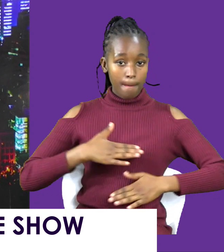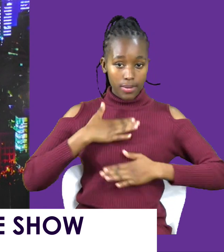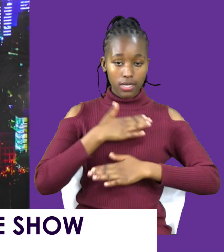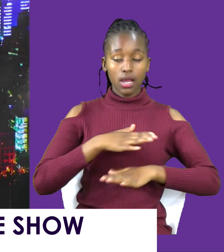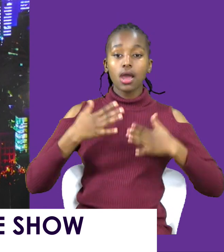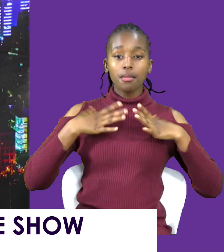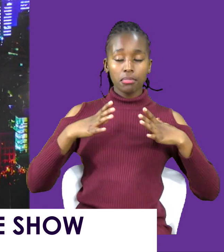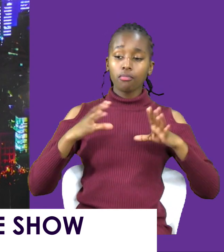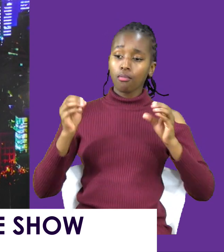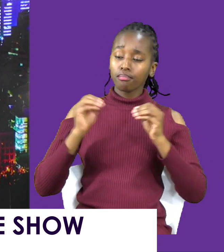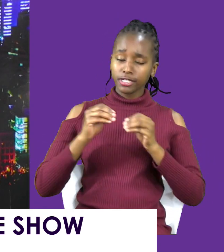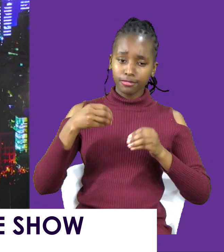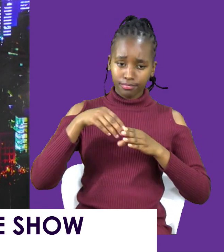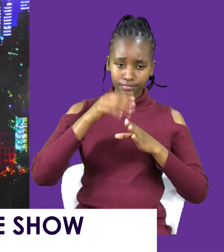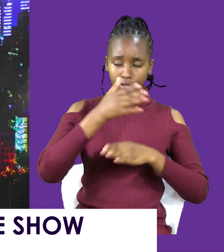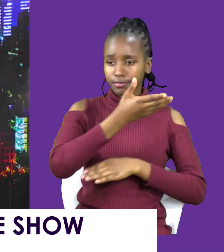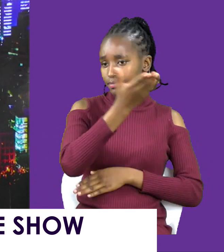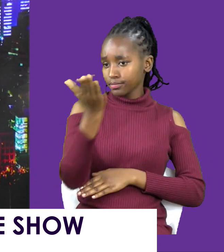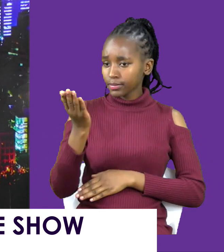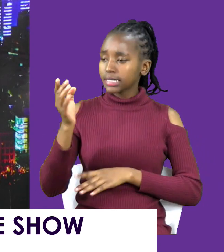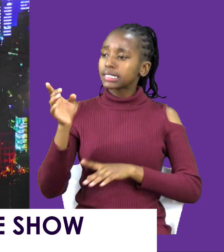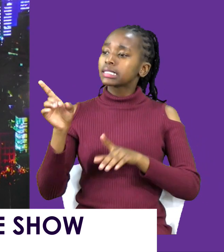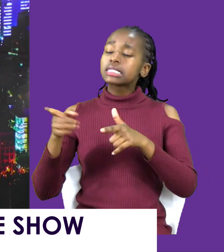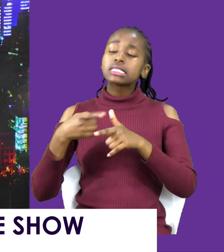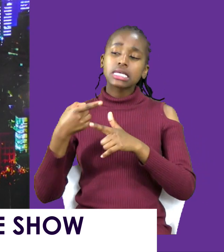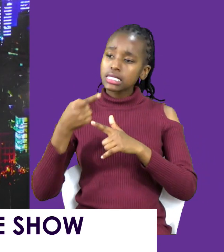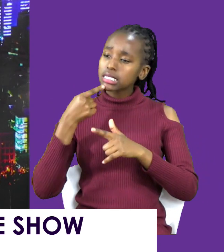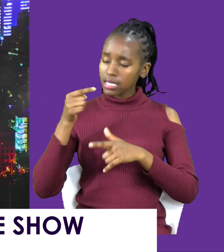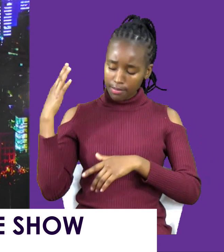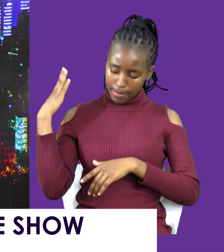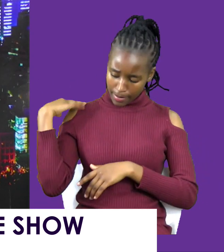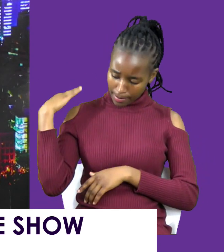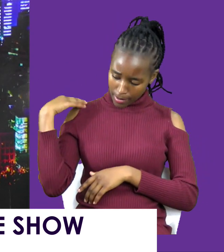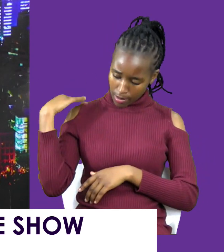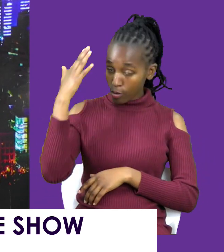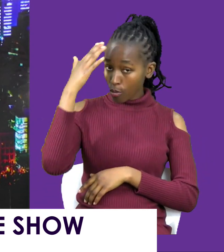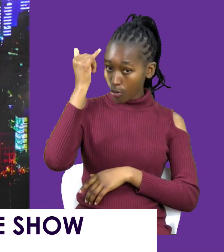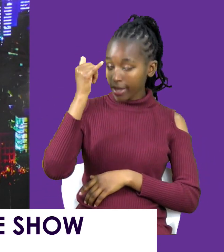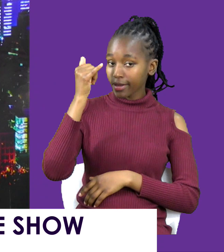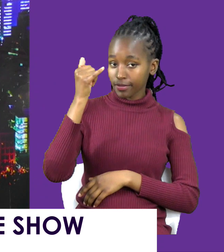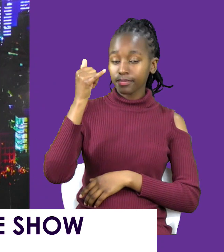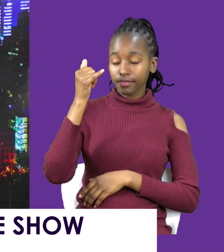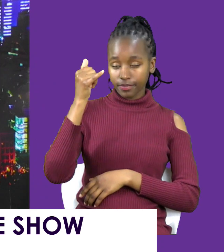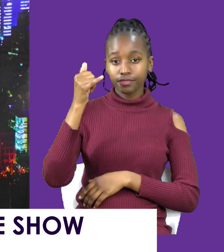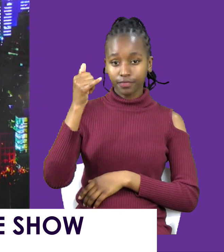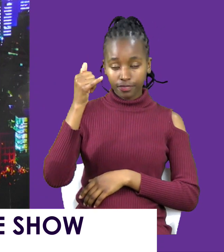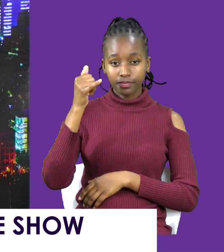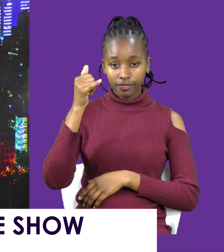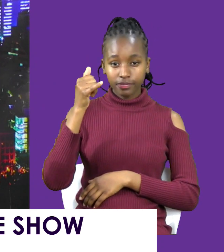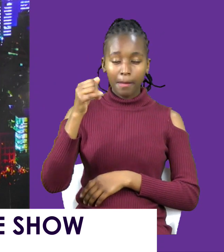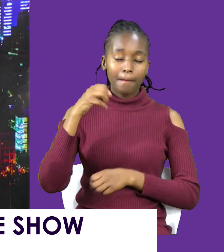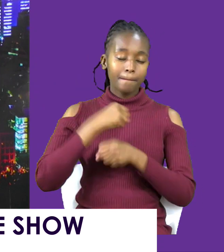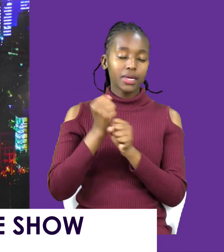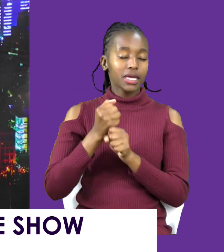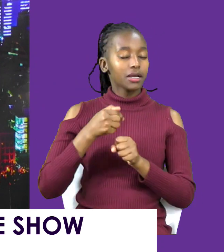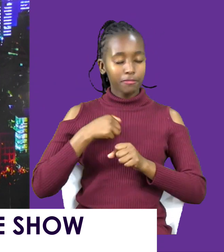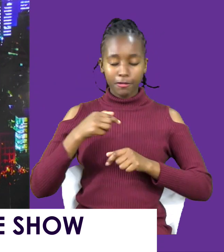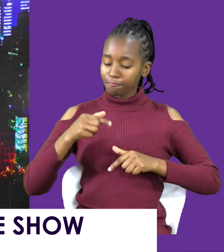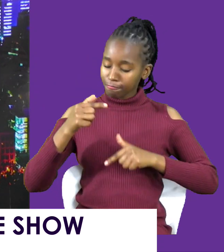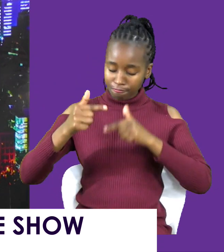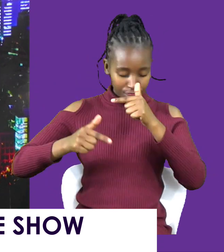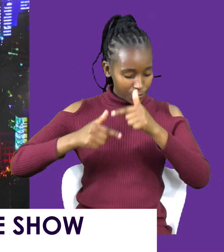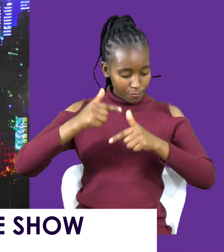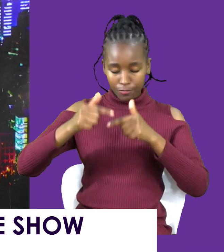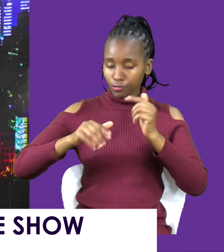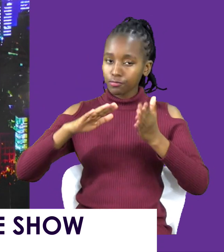streets and give me a pat on the back. Oh my, it keeps me moving. It keeps